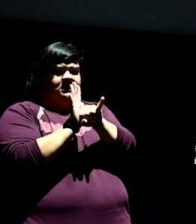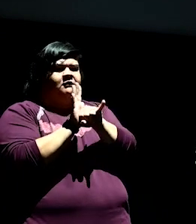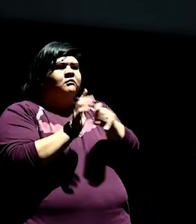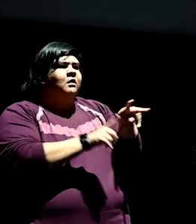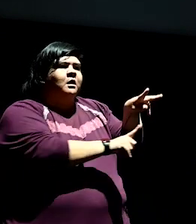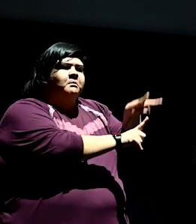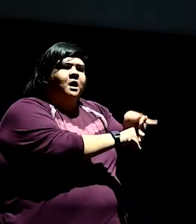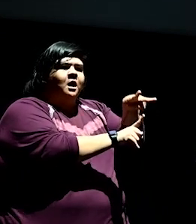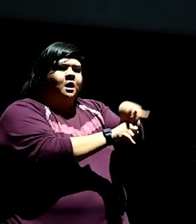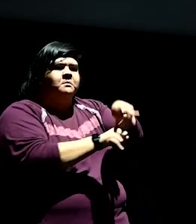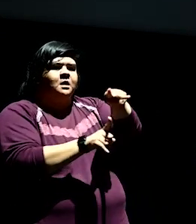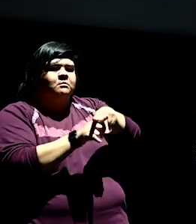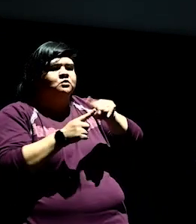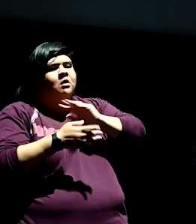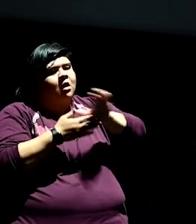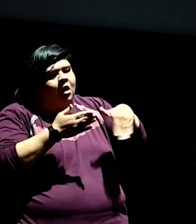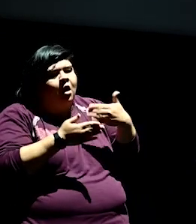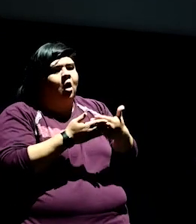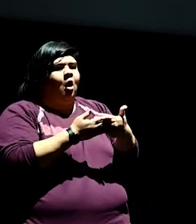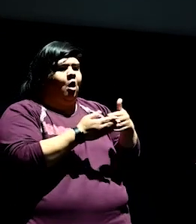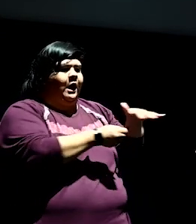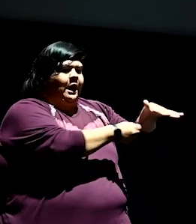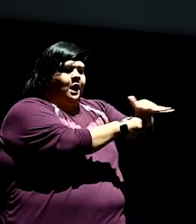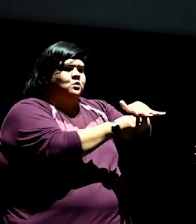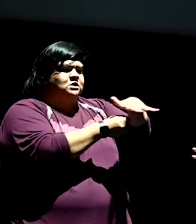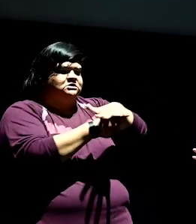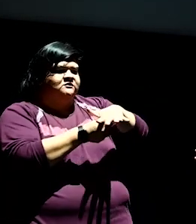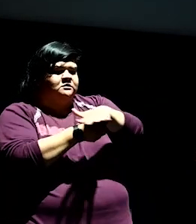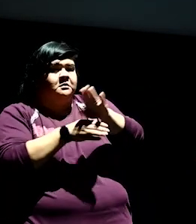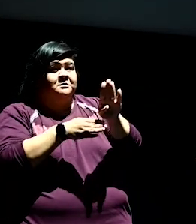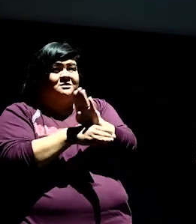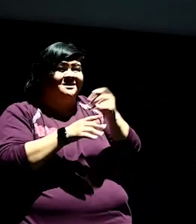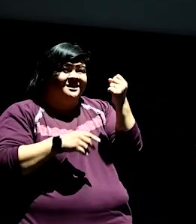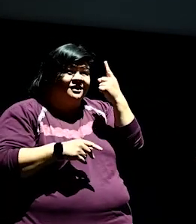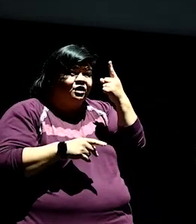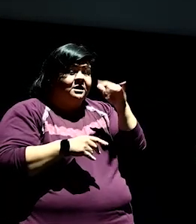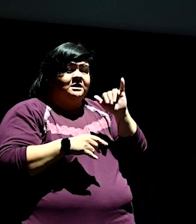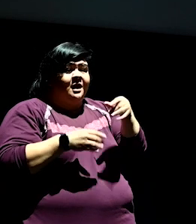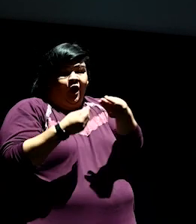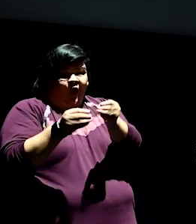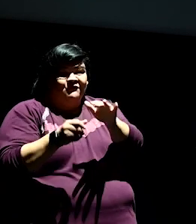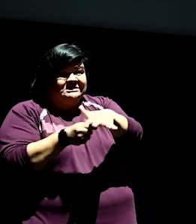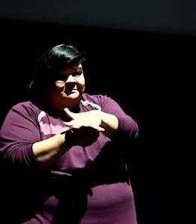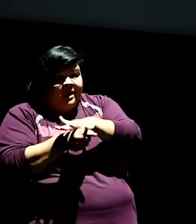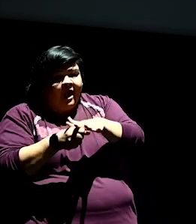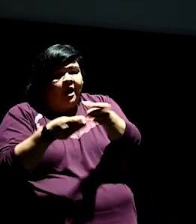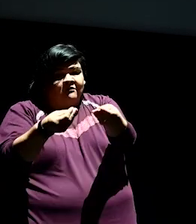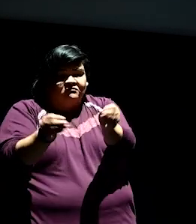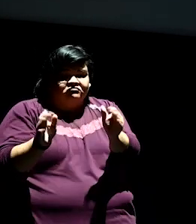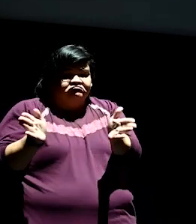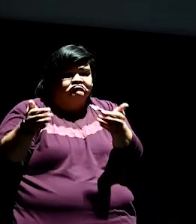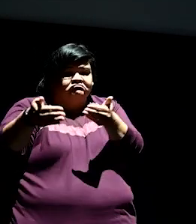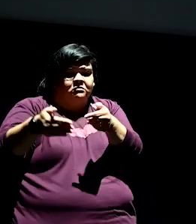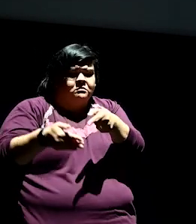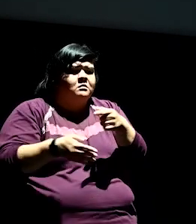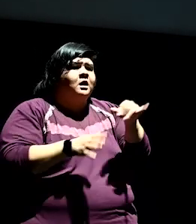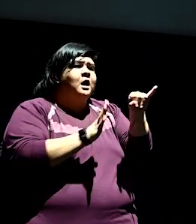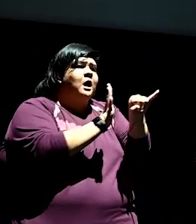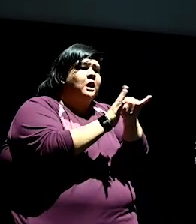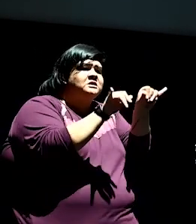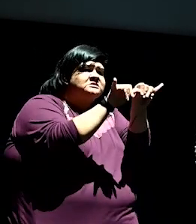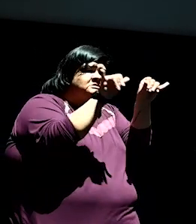every area of the business. So it's everything from the office space to the identity